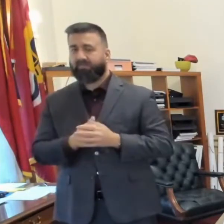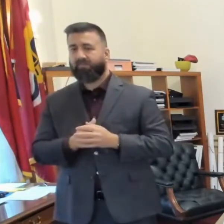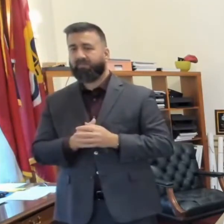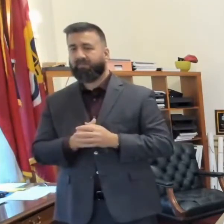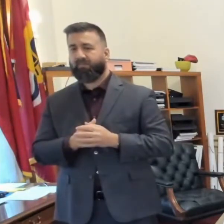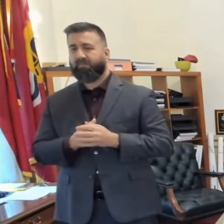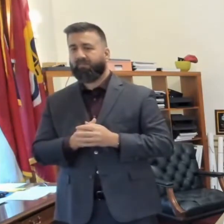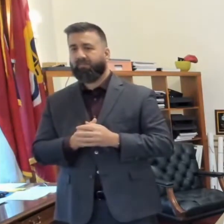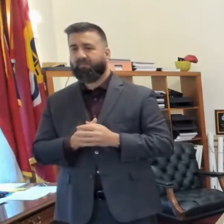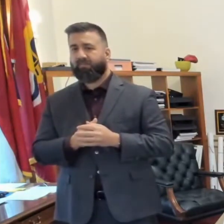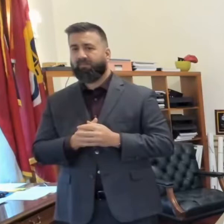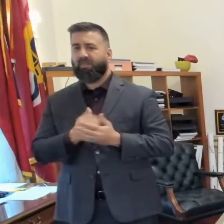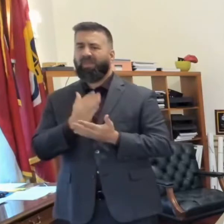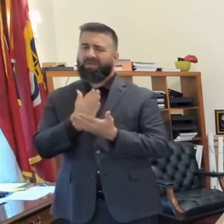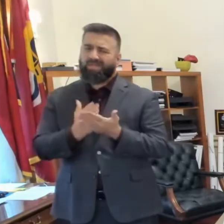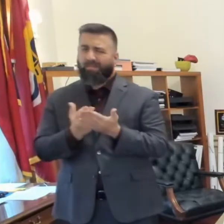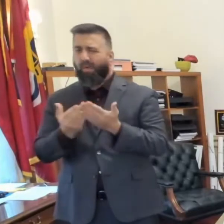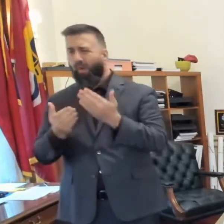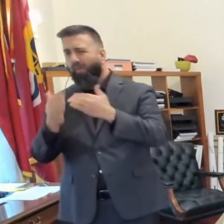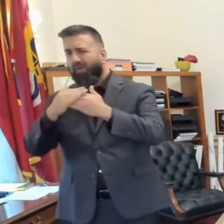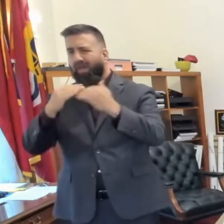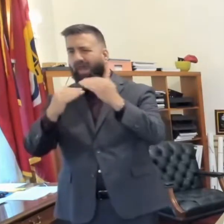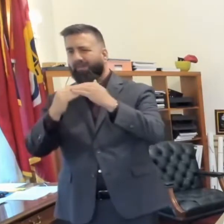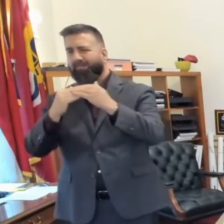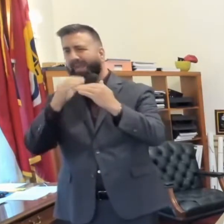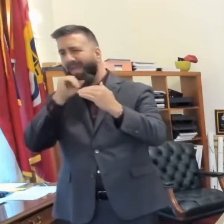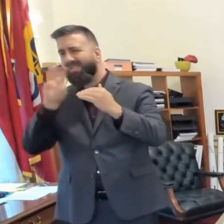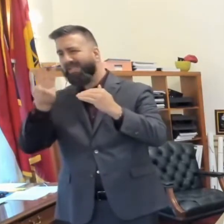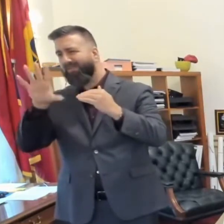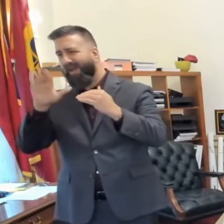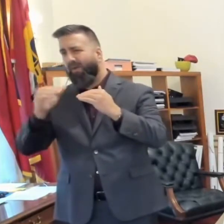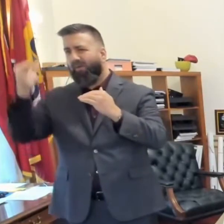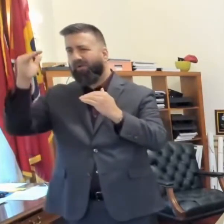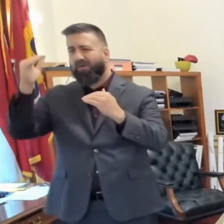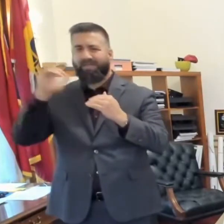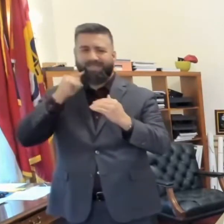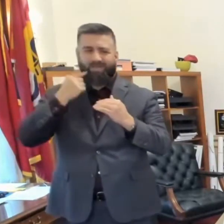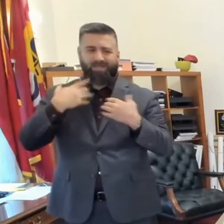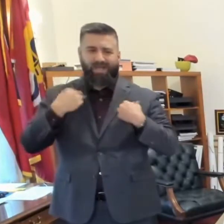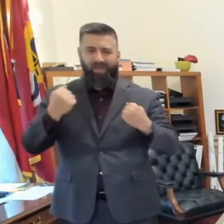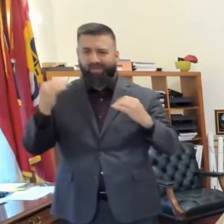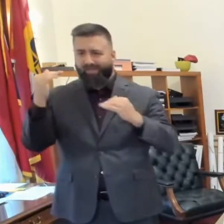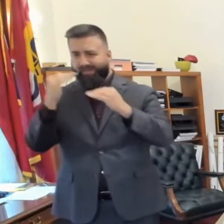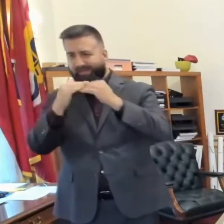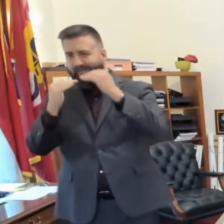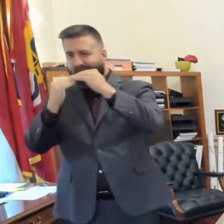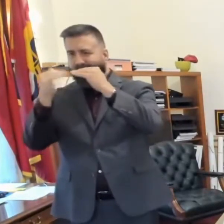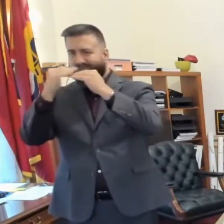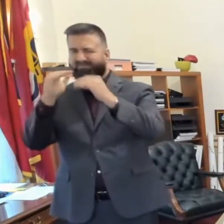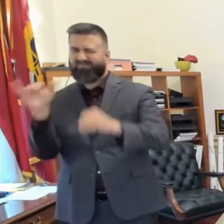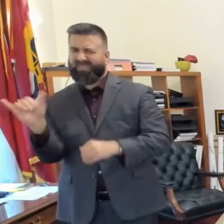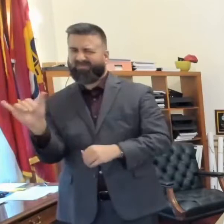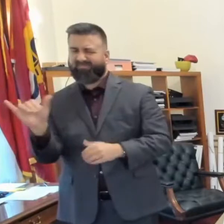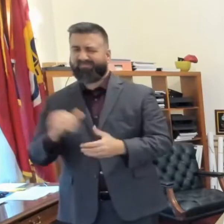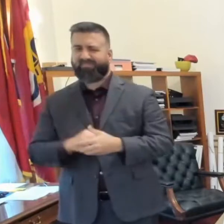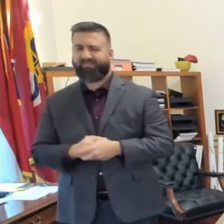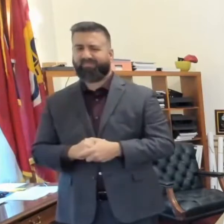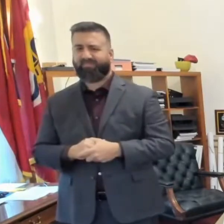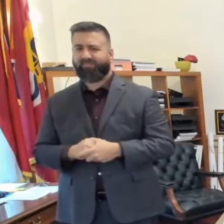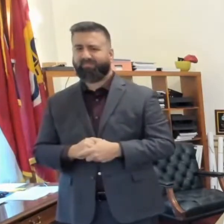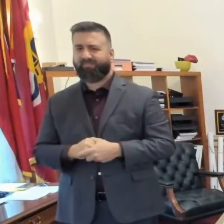of the 700,000 is, also over 65. So there are